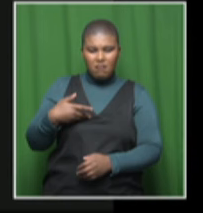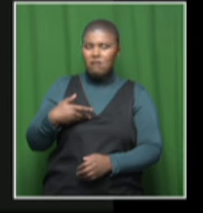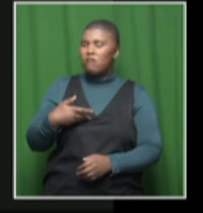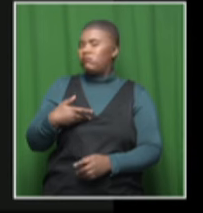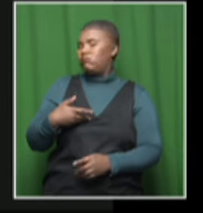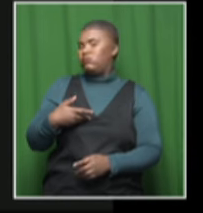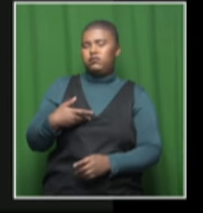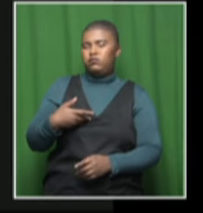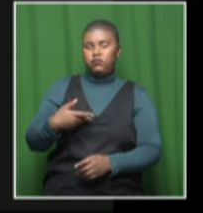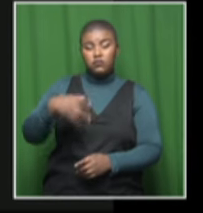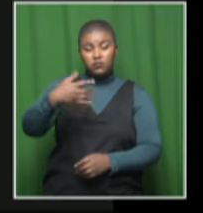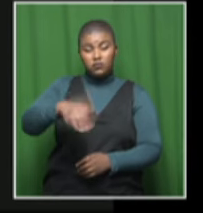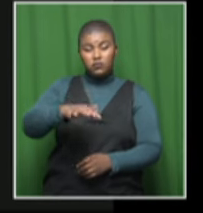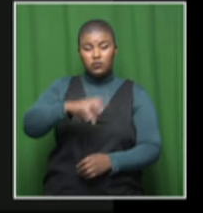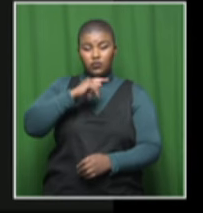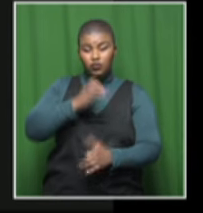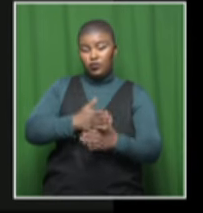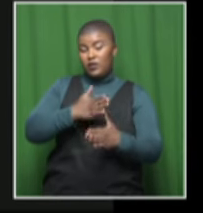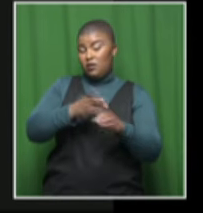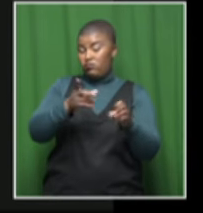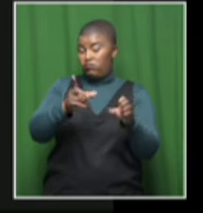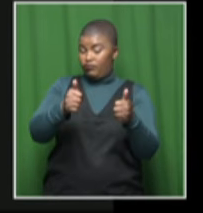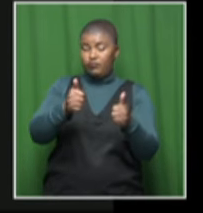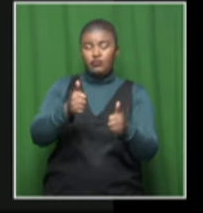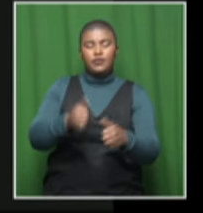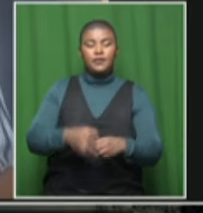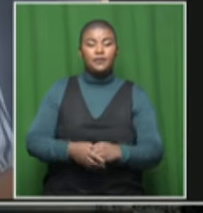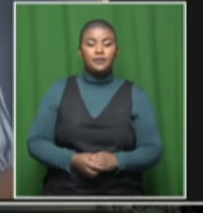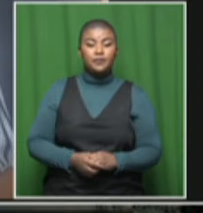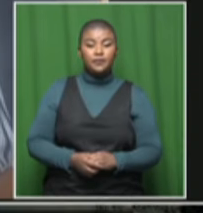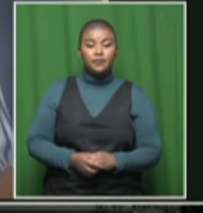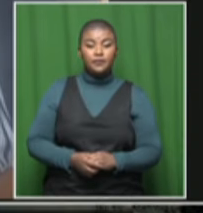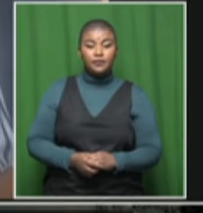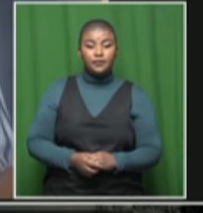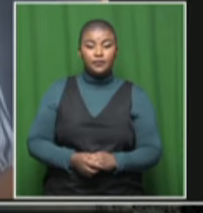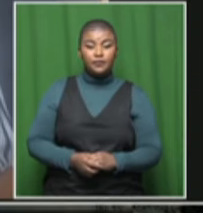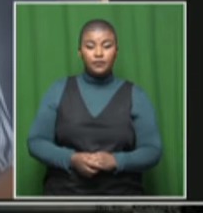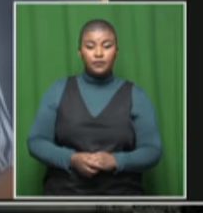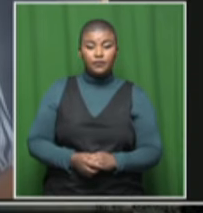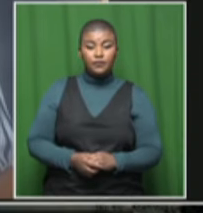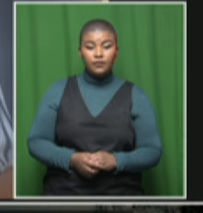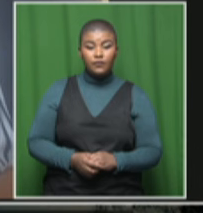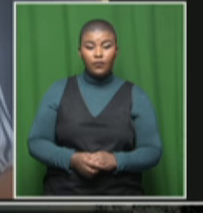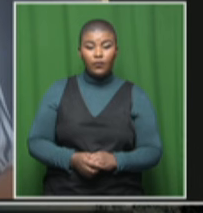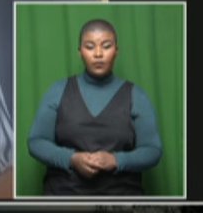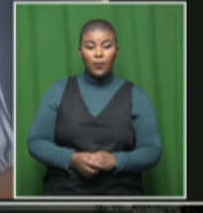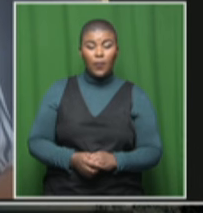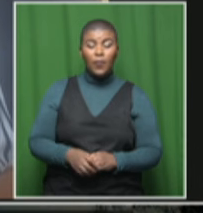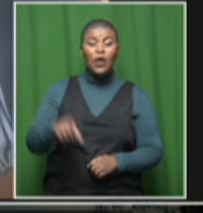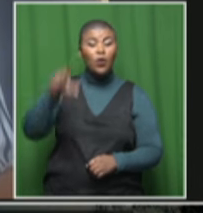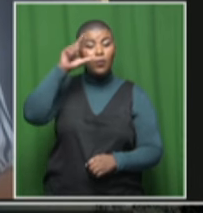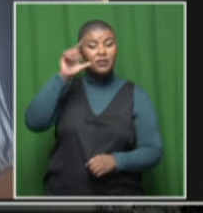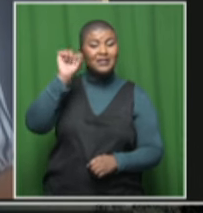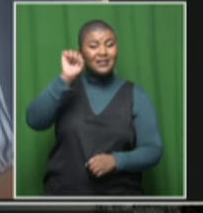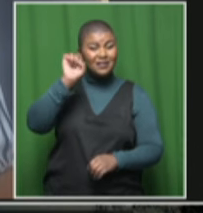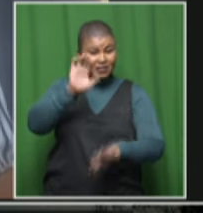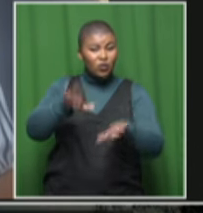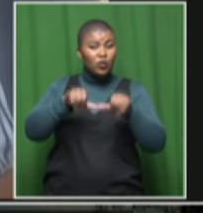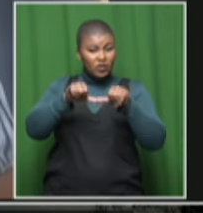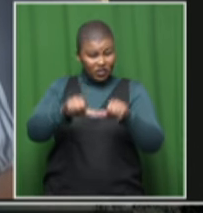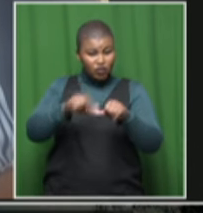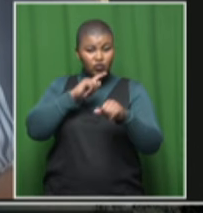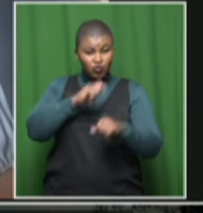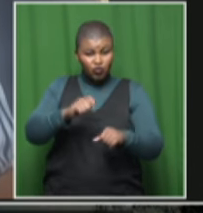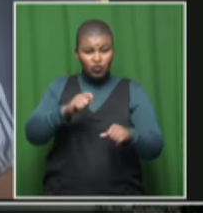trailblazer in terms of her work. And how much did Prince Buthelezi continue to keep, you know, his mother's legacy alive